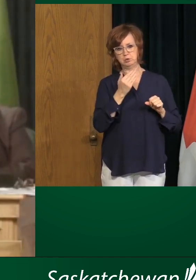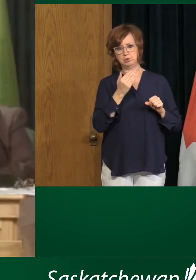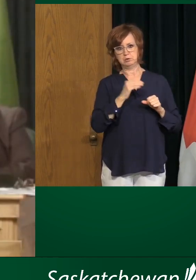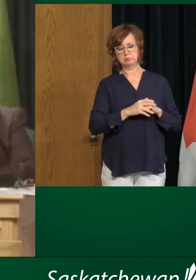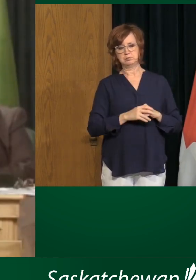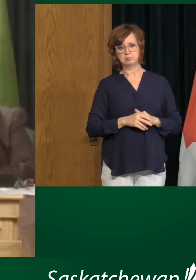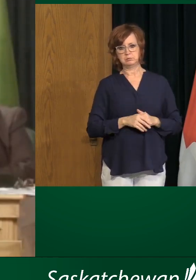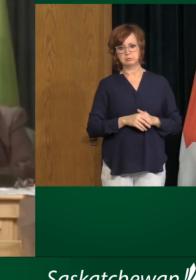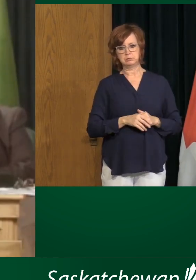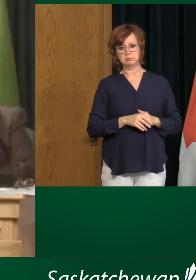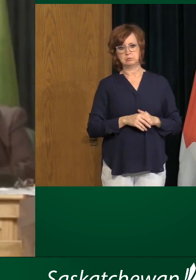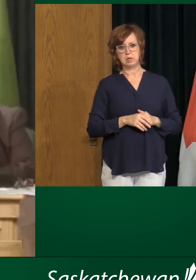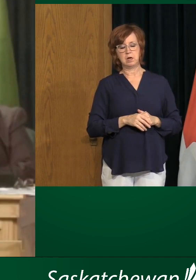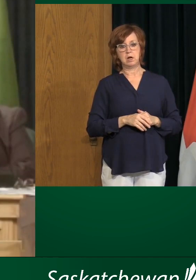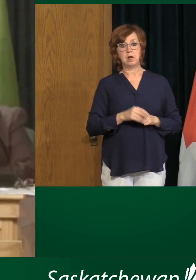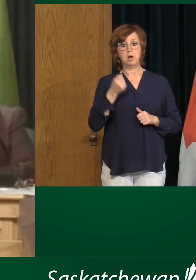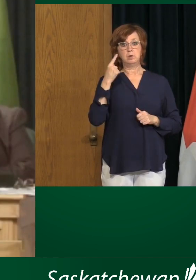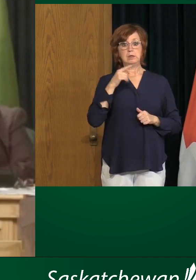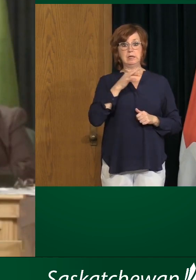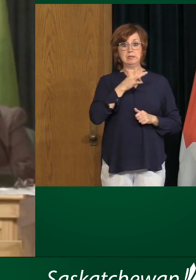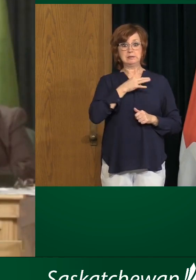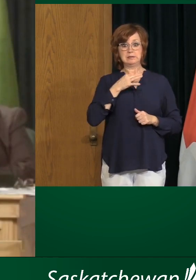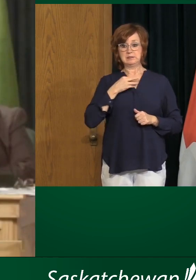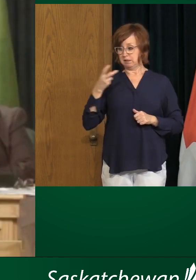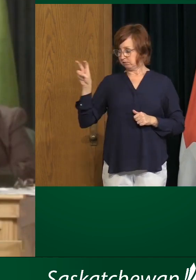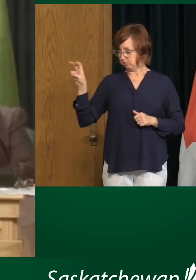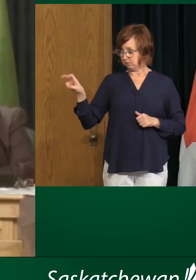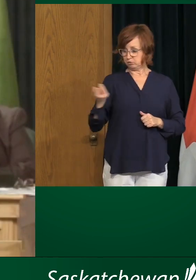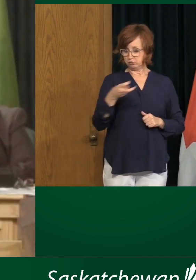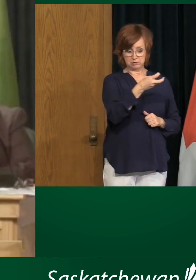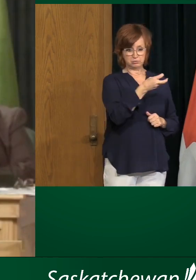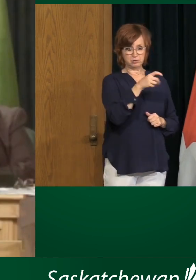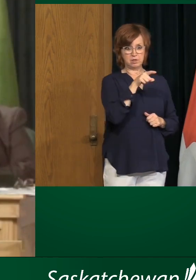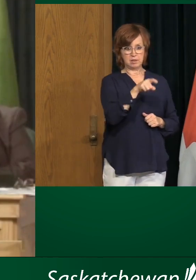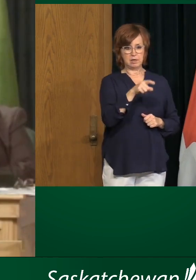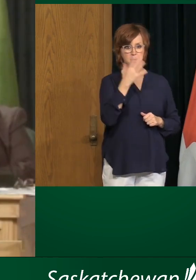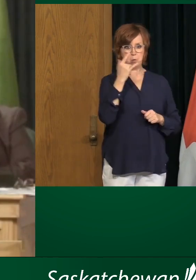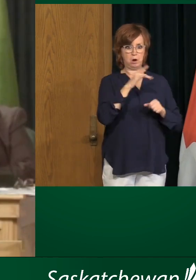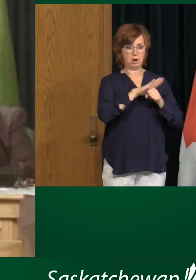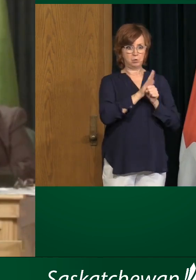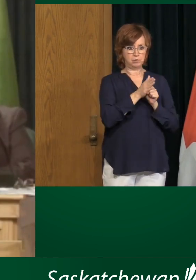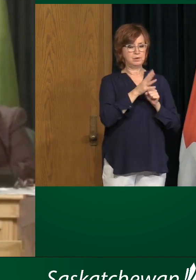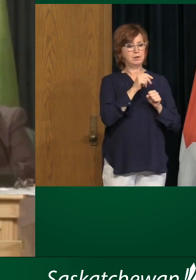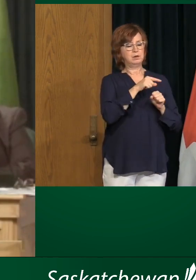COVID cases, it's because we had staff that were impacted by contact with COVID patients.